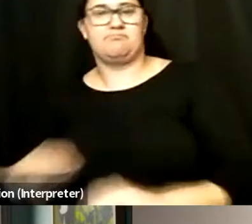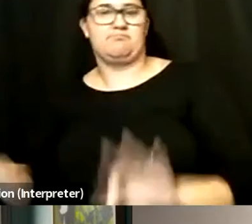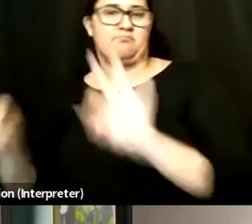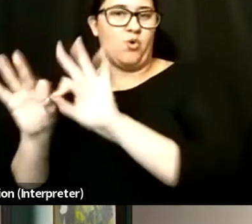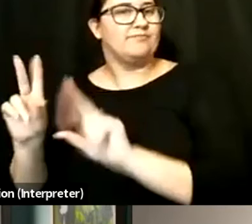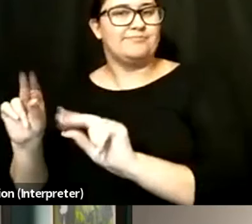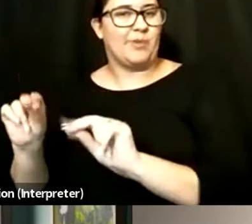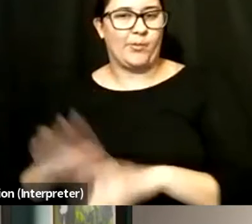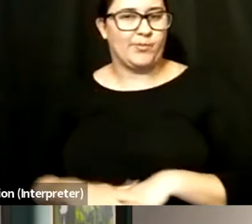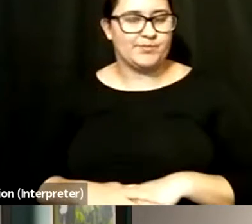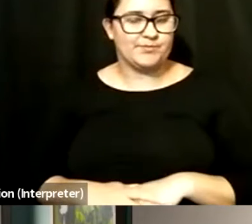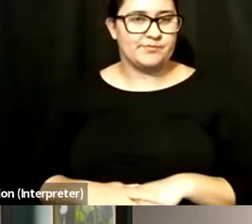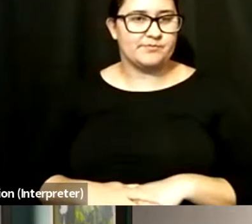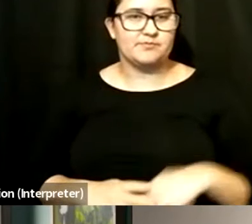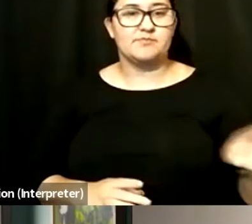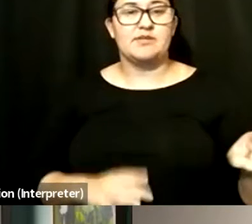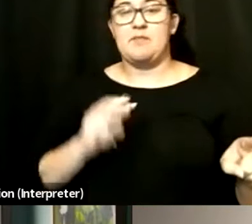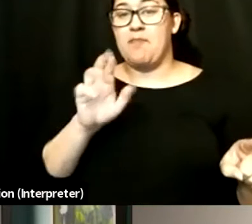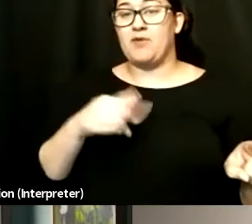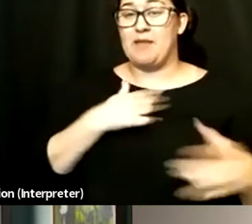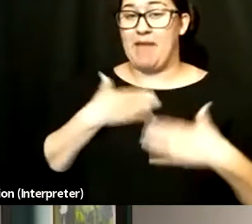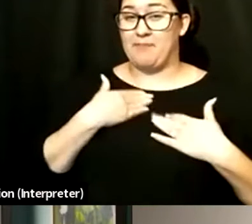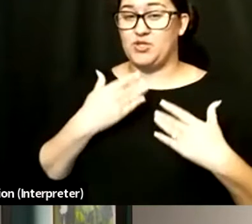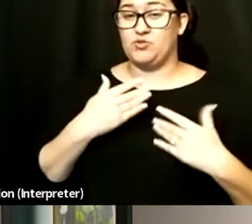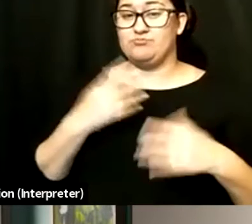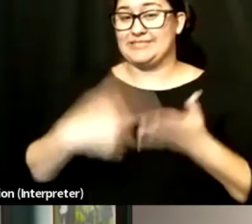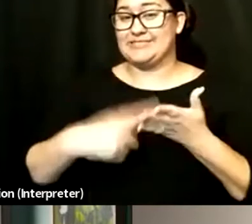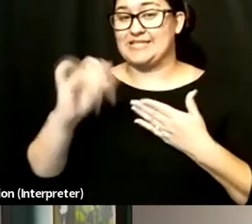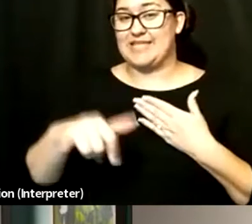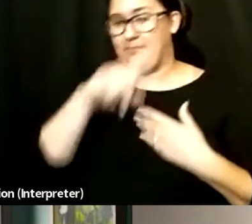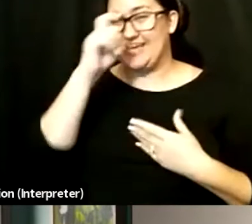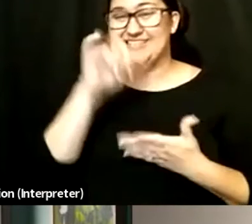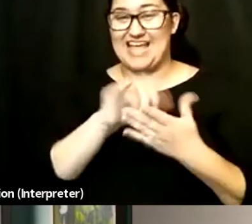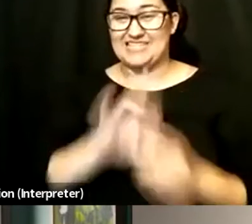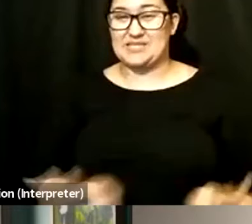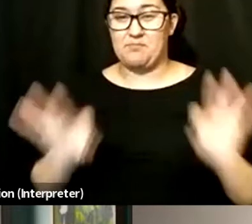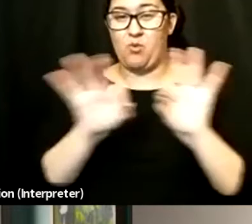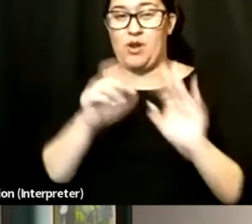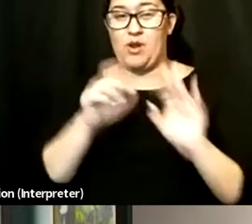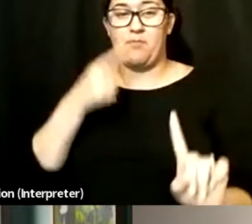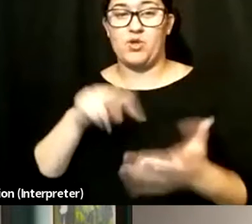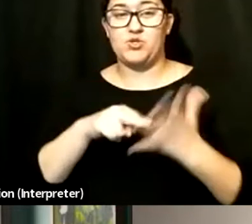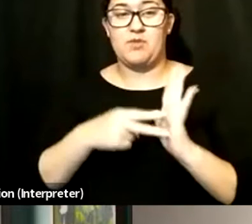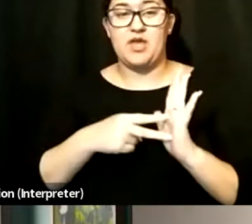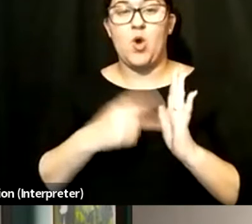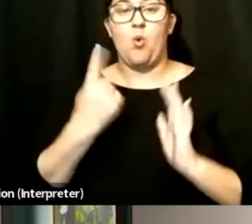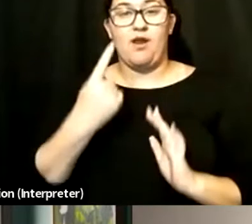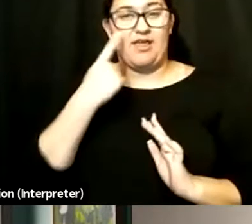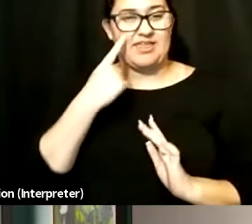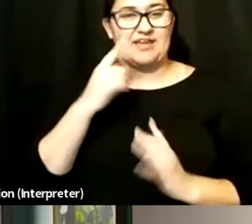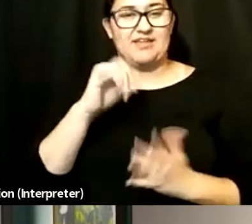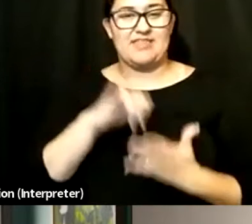I'm so glad that you brought that up. That's a very important point that you make, and one that I think is going to continue to come